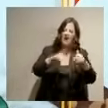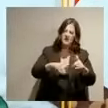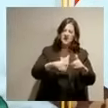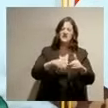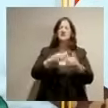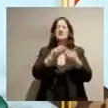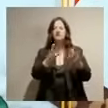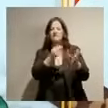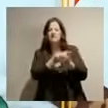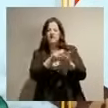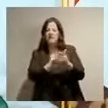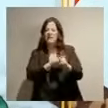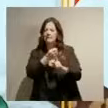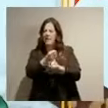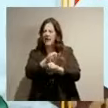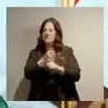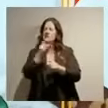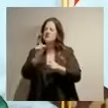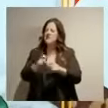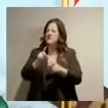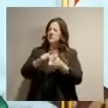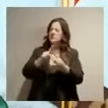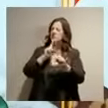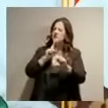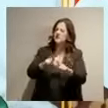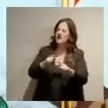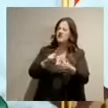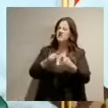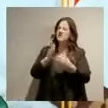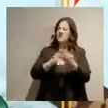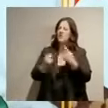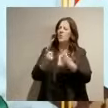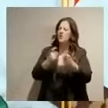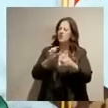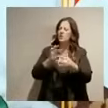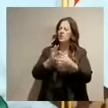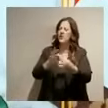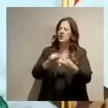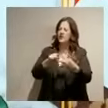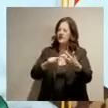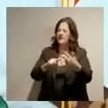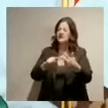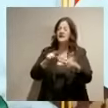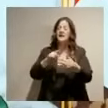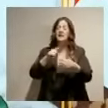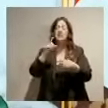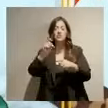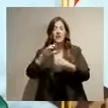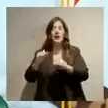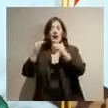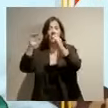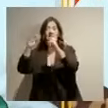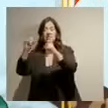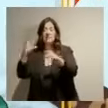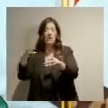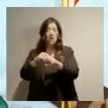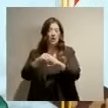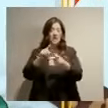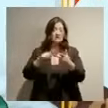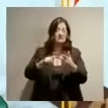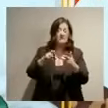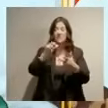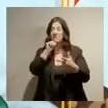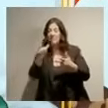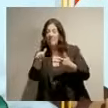be considered. The questions there, as you know, also remain around should higher education be included or should they not. As it relates